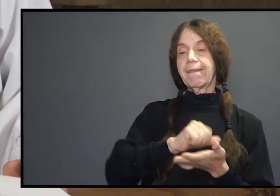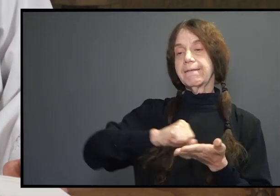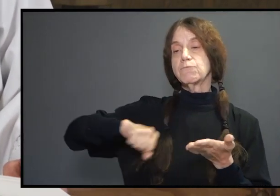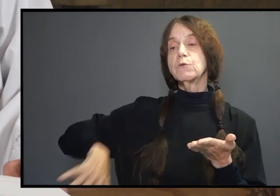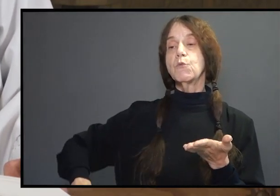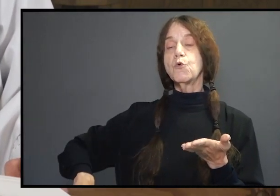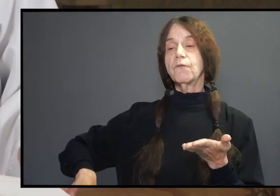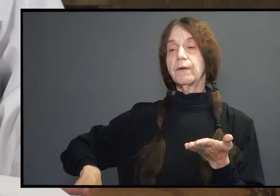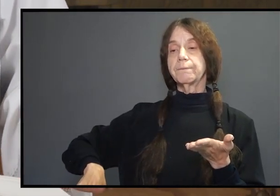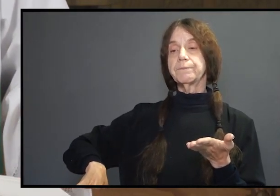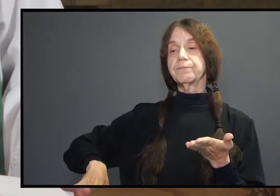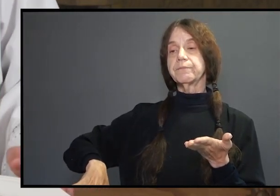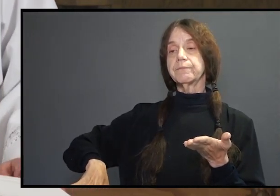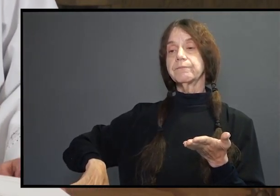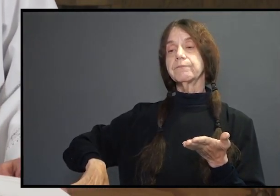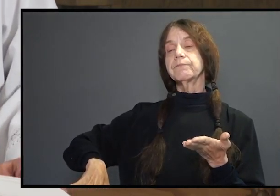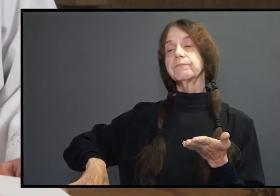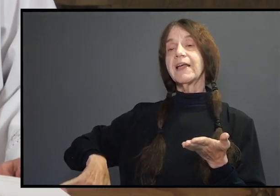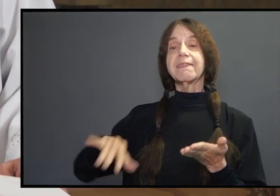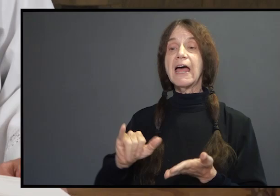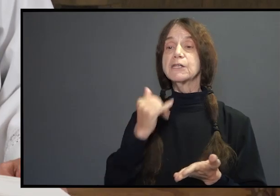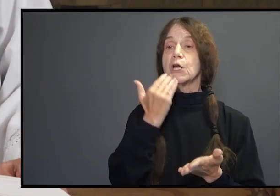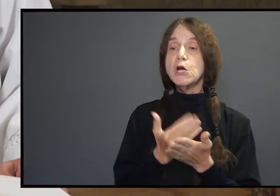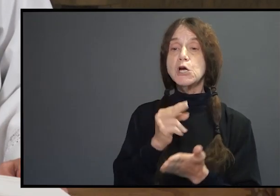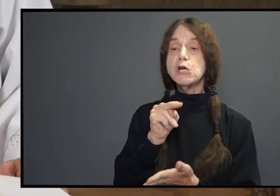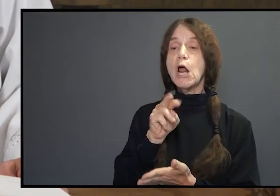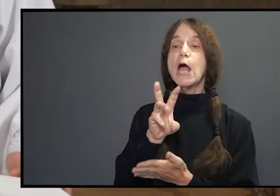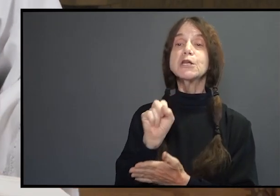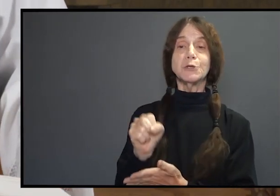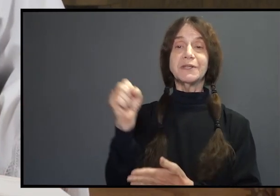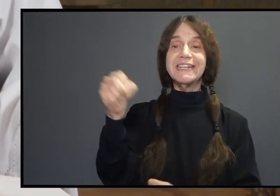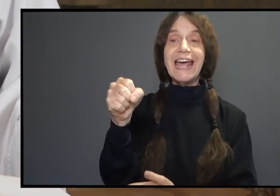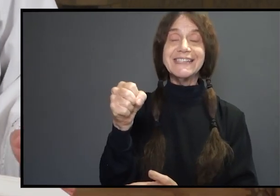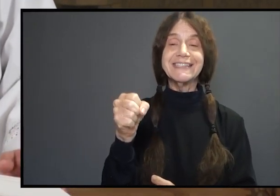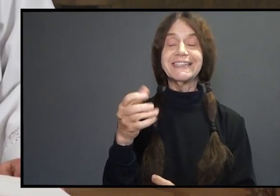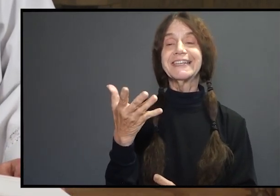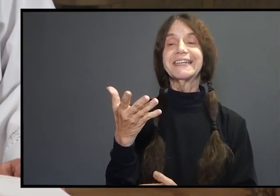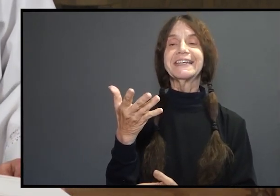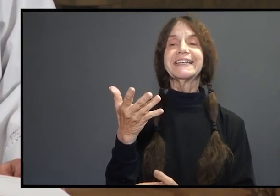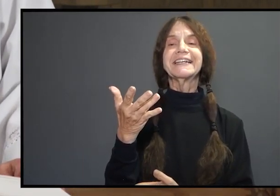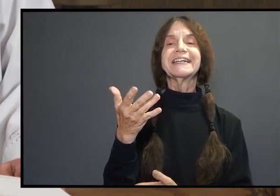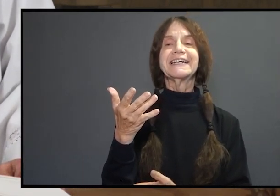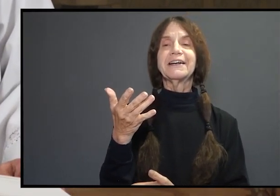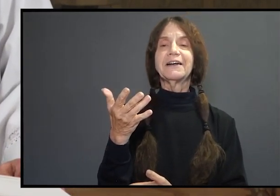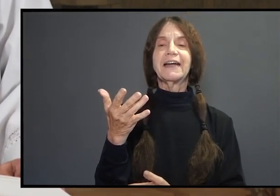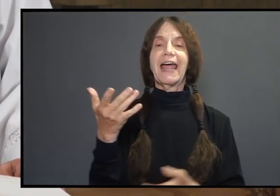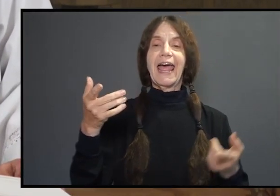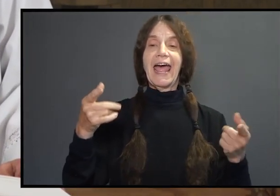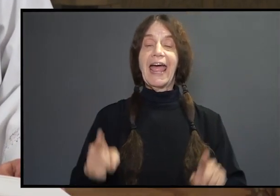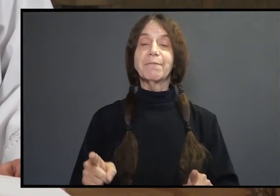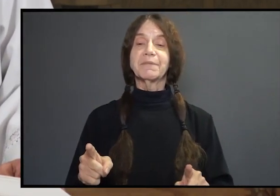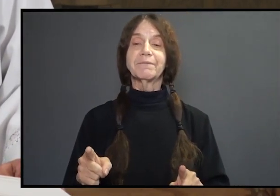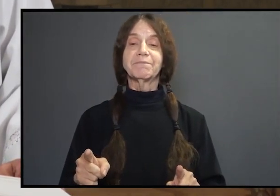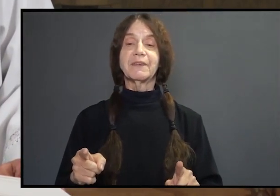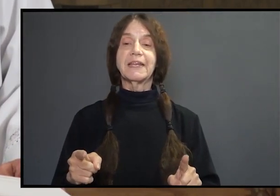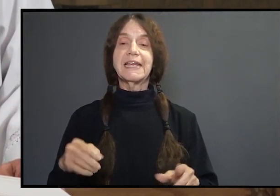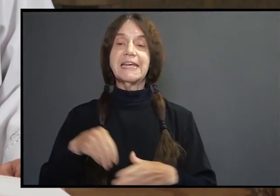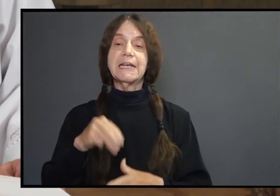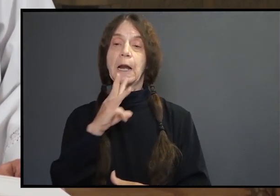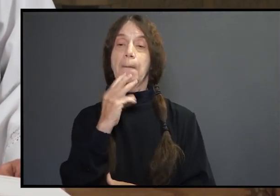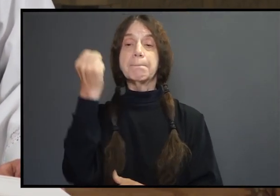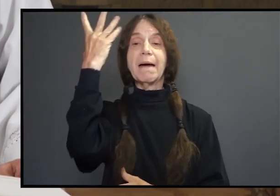lives. How is this good news brought to us? It is brought to us when we are washed in